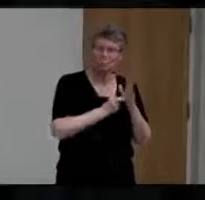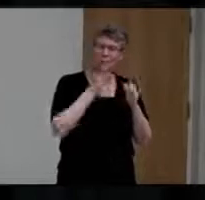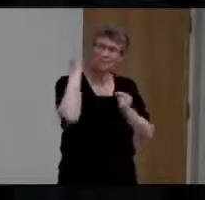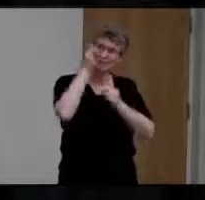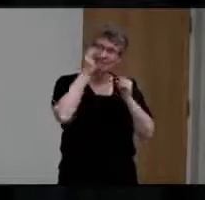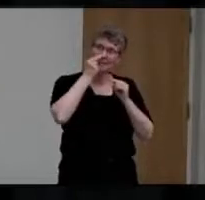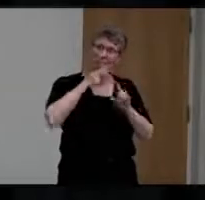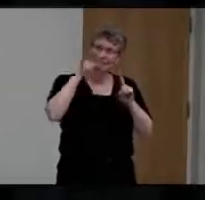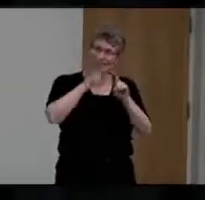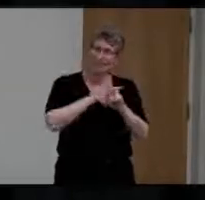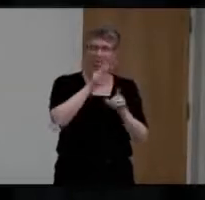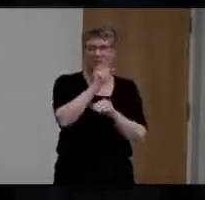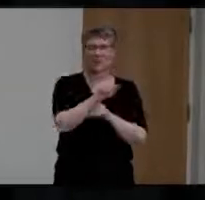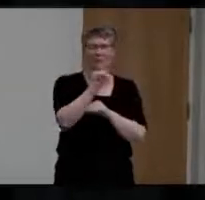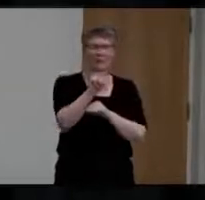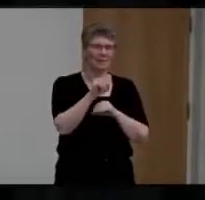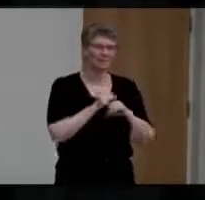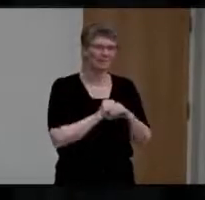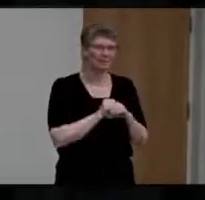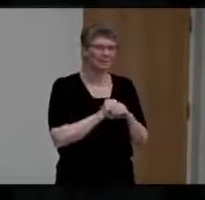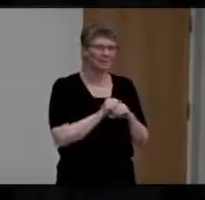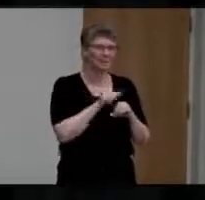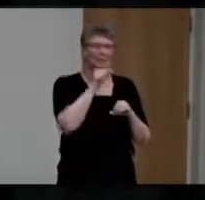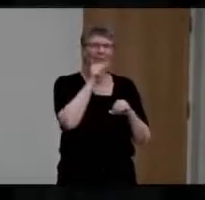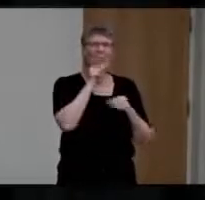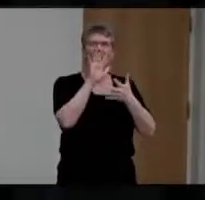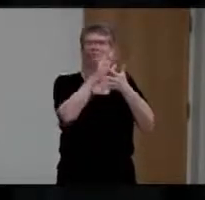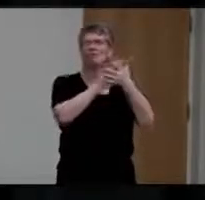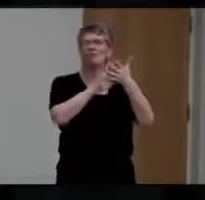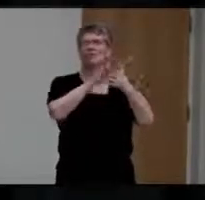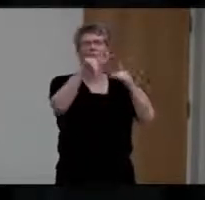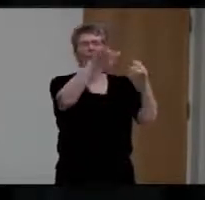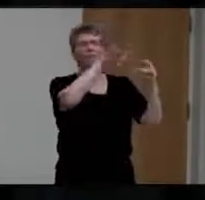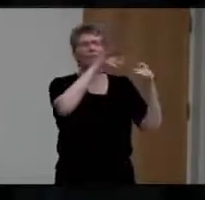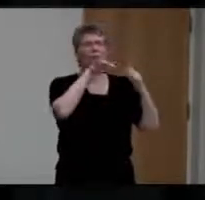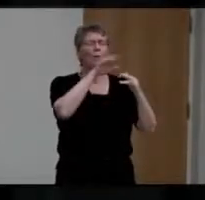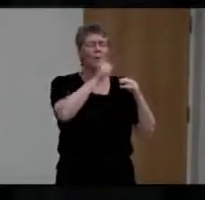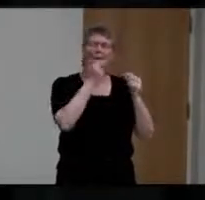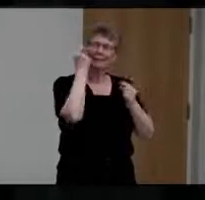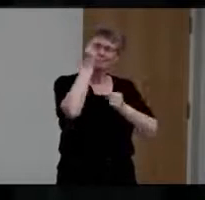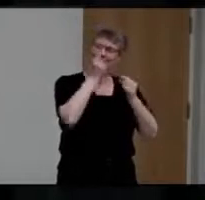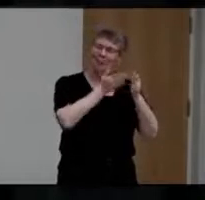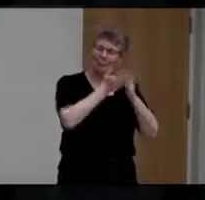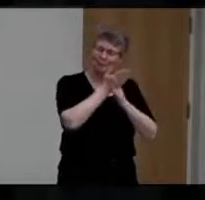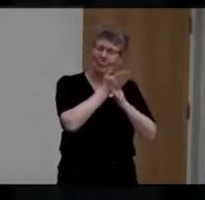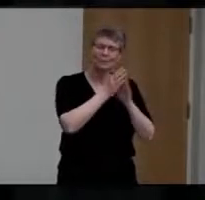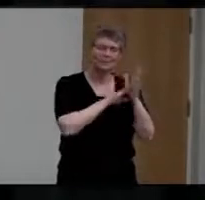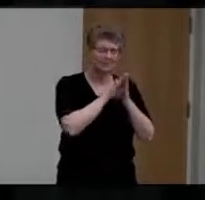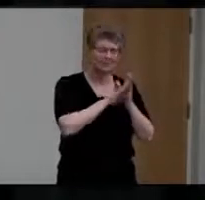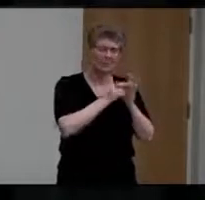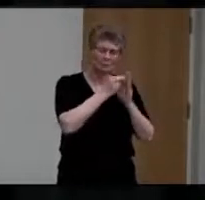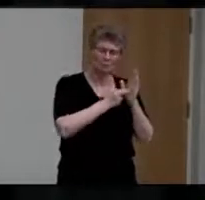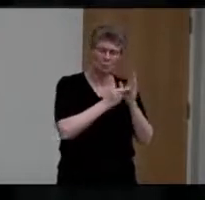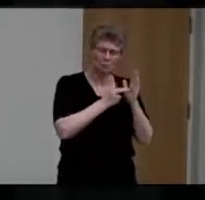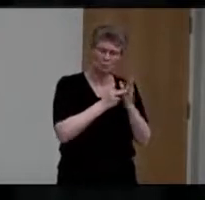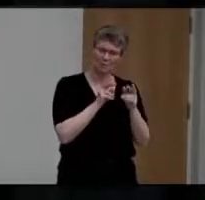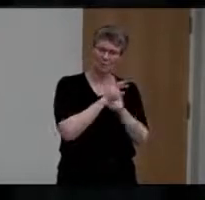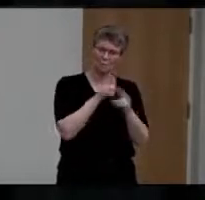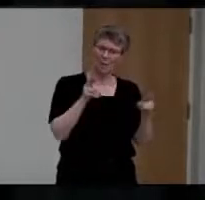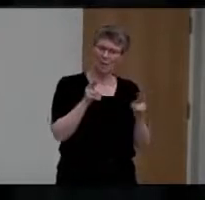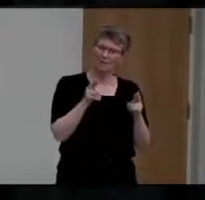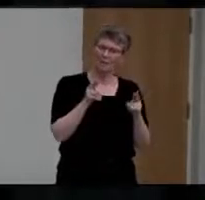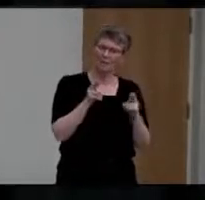magic. It's something we can think about and define and put in the boxes that we already have and use the safeguards we already have on hand. And at the